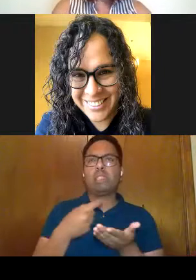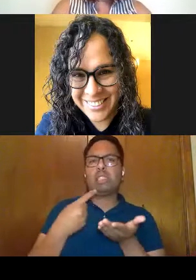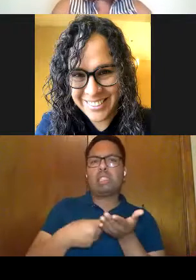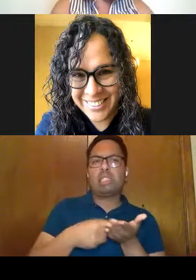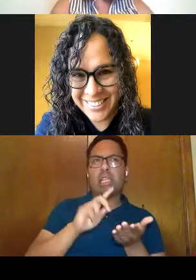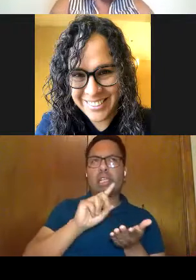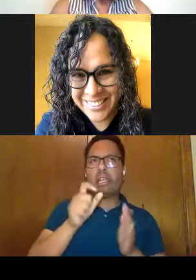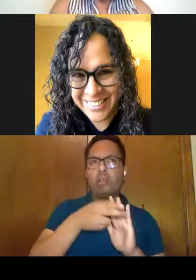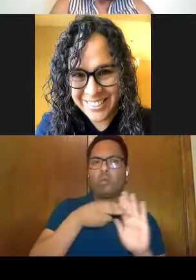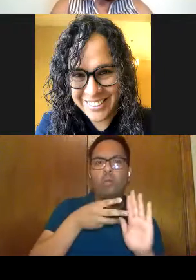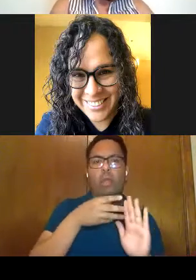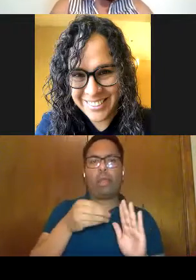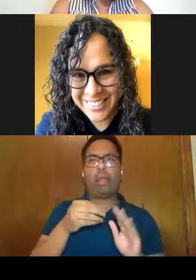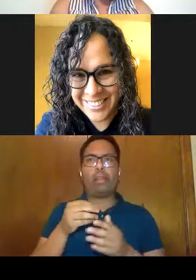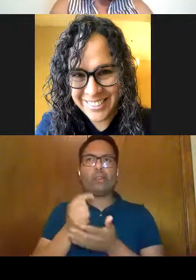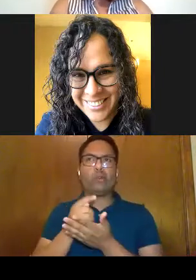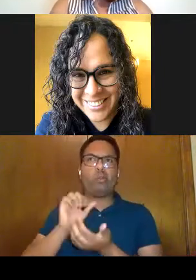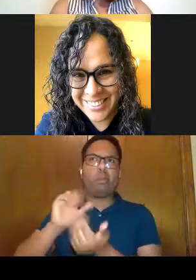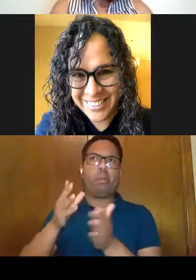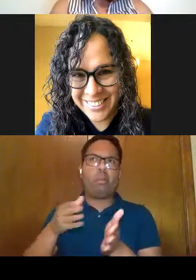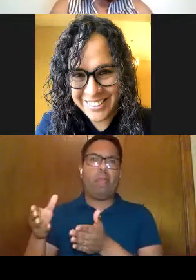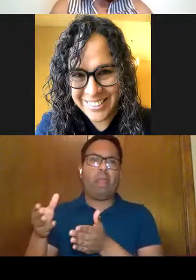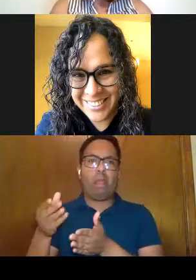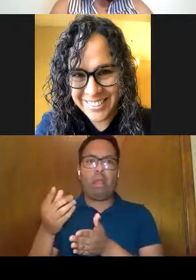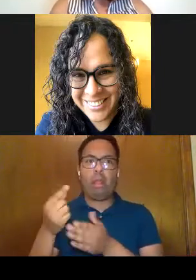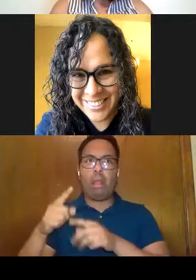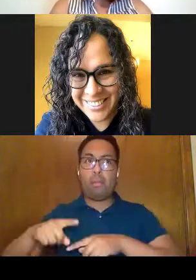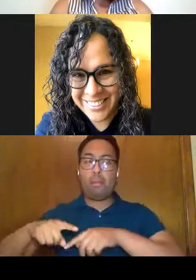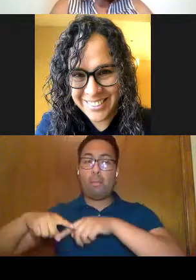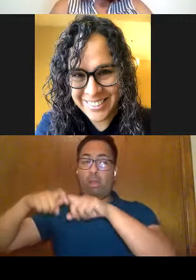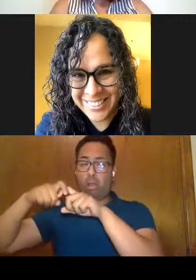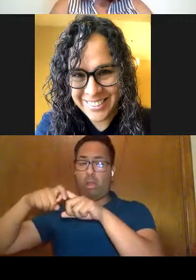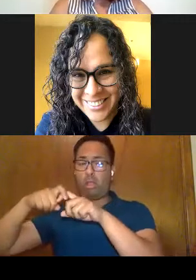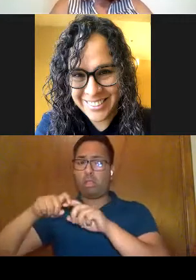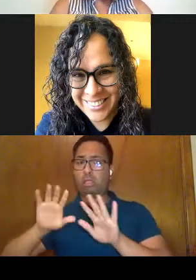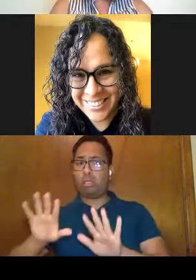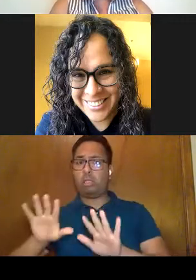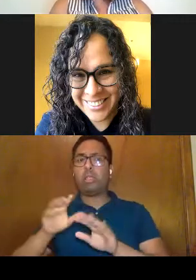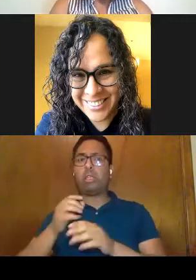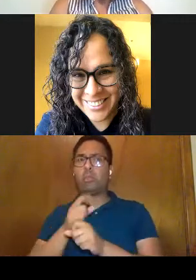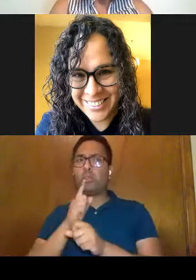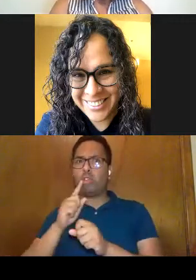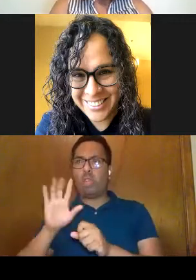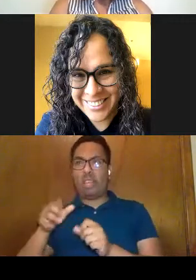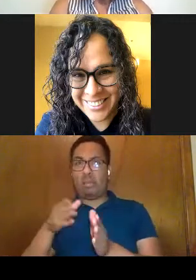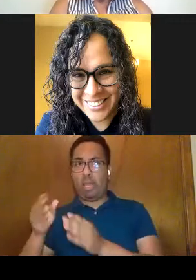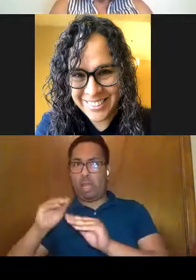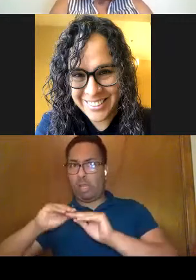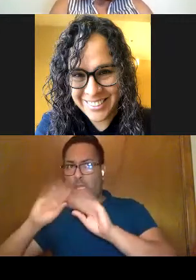plan. Pause and make sure you understand and are comfortable with the plan. If you're